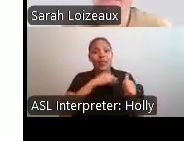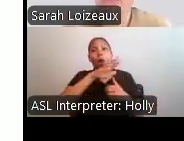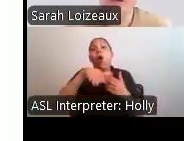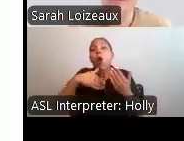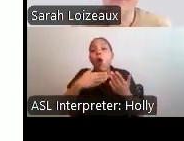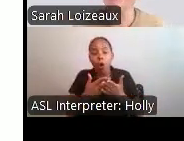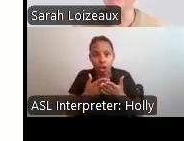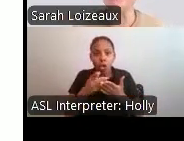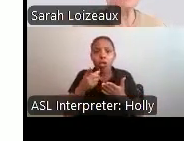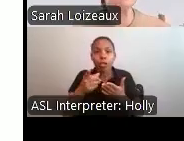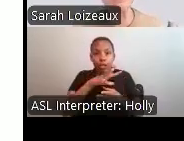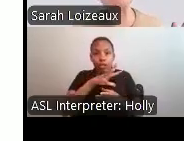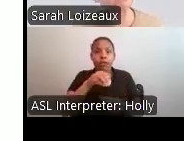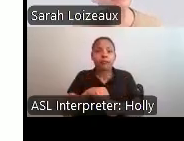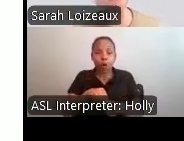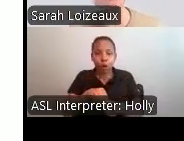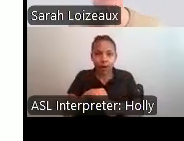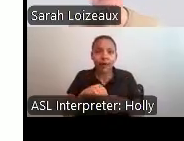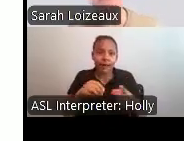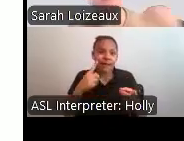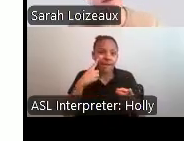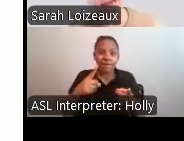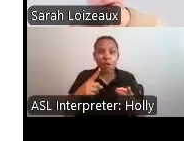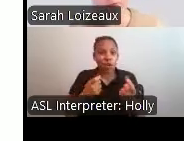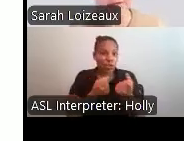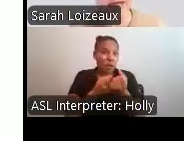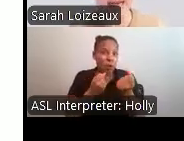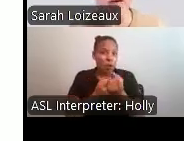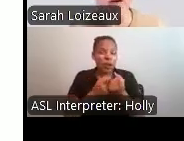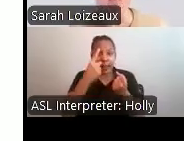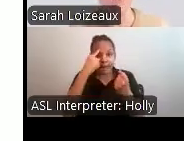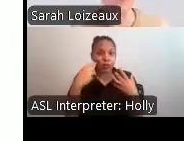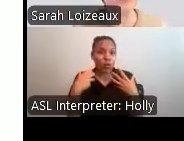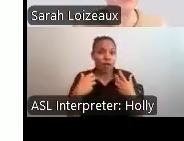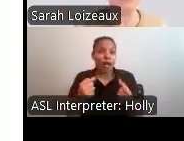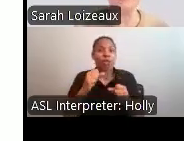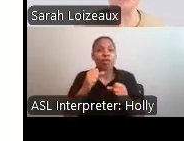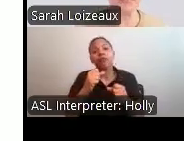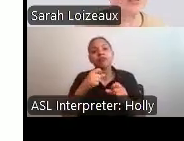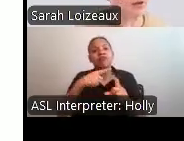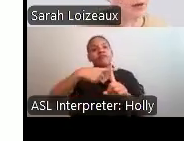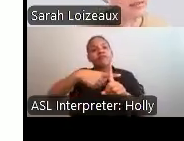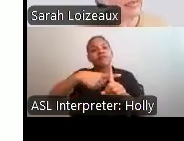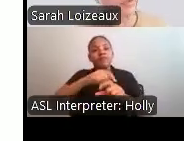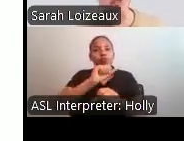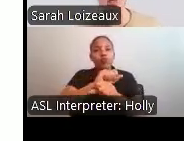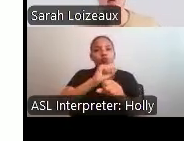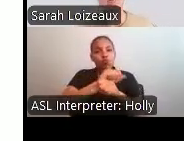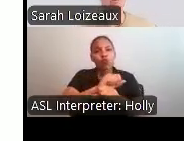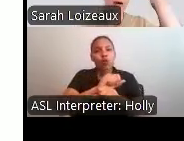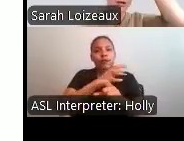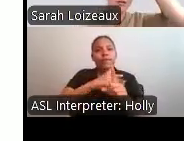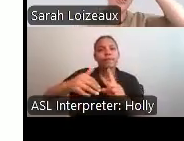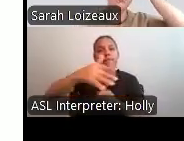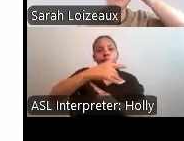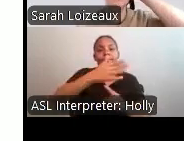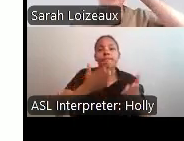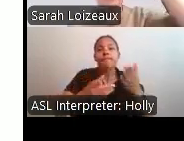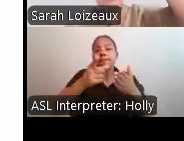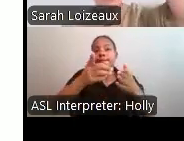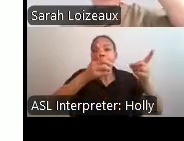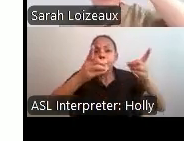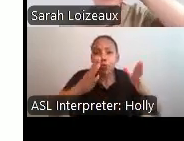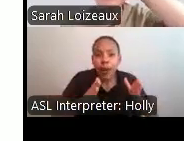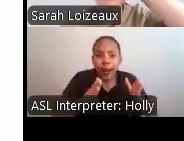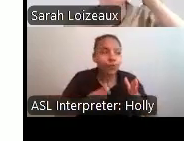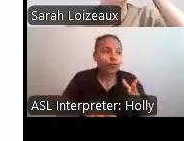health friendly workplace. And it's very true, whether you are working on a front line or you are the director of a center or you work